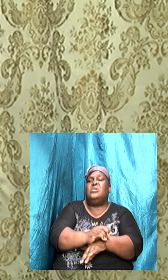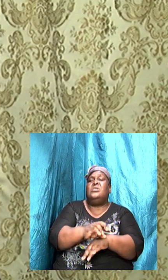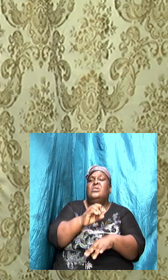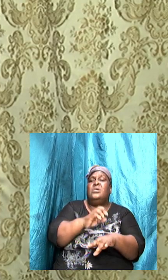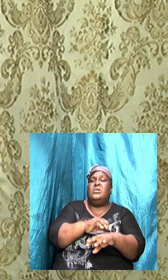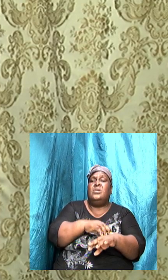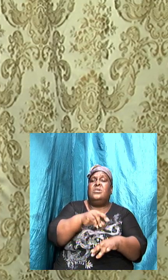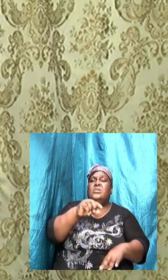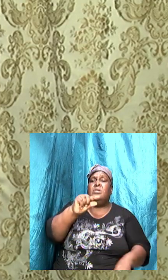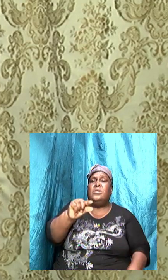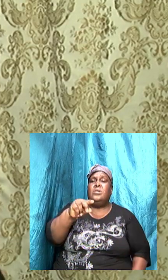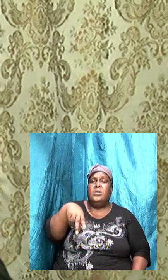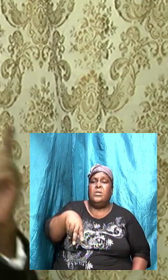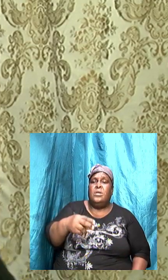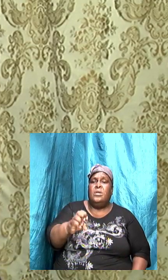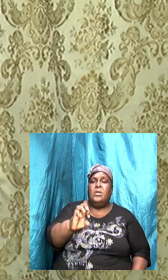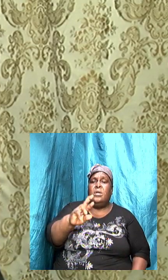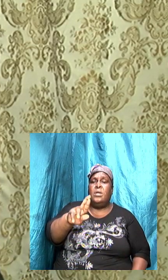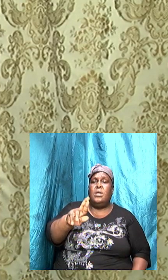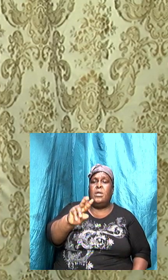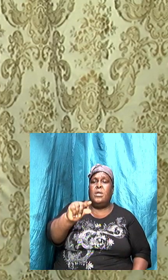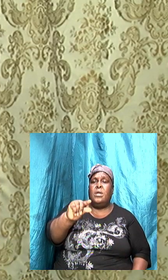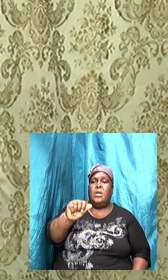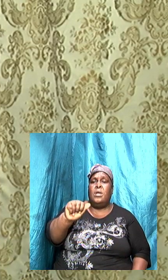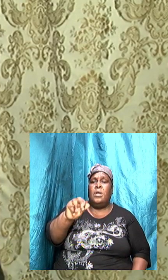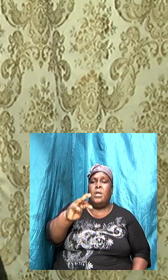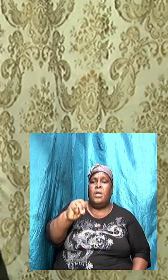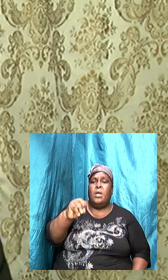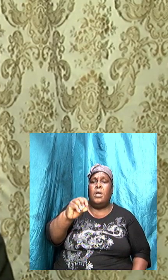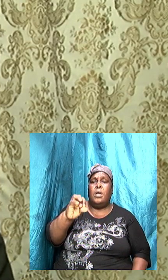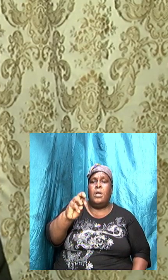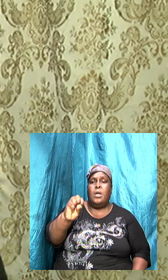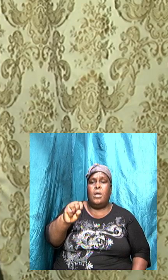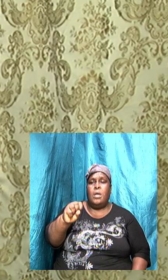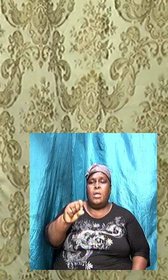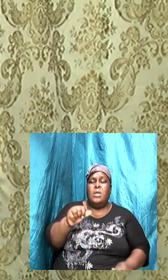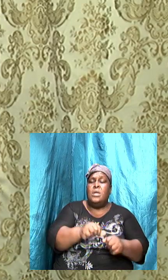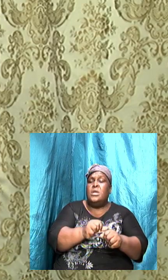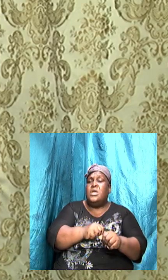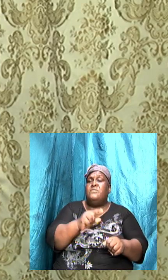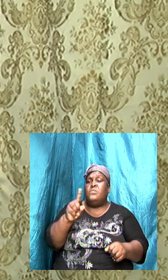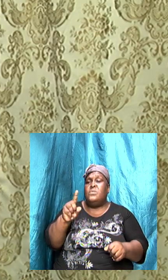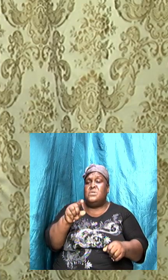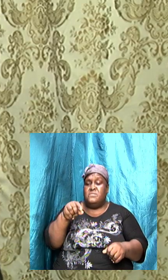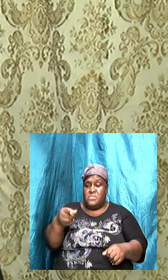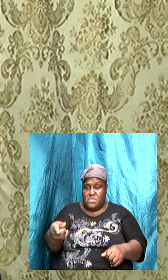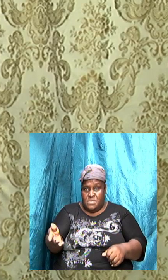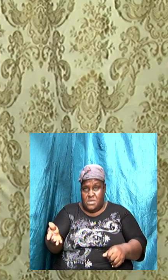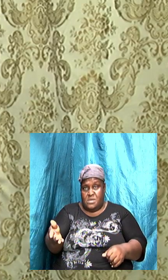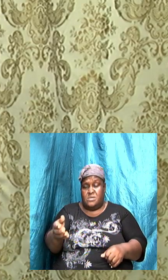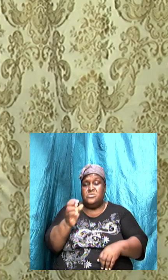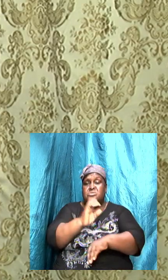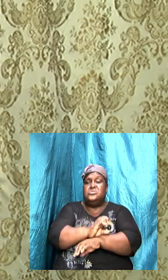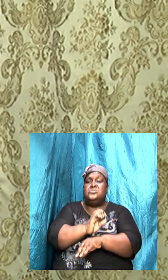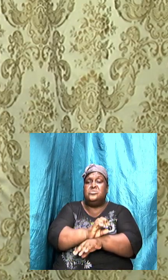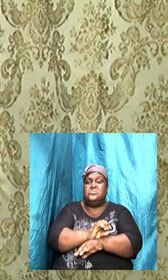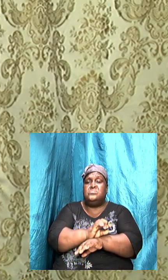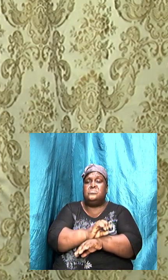it is important that we understand every one of these churches, yes, every one of them,